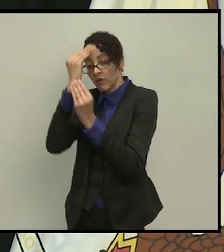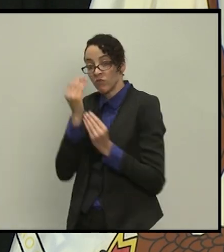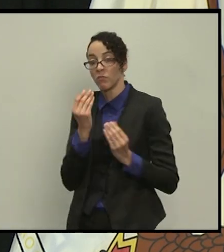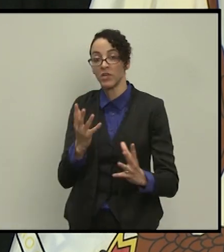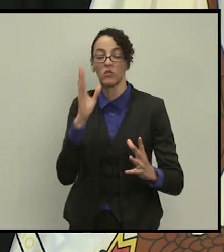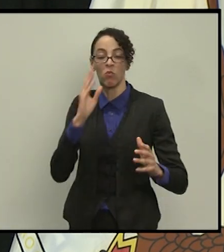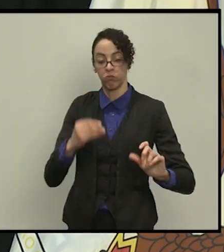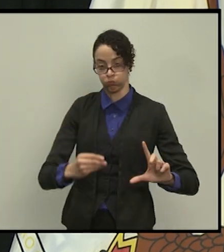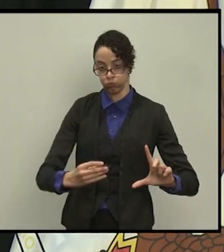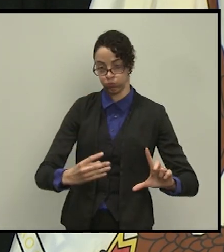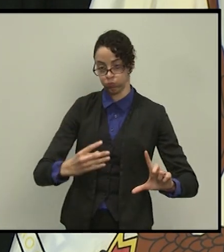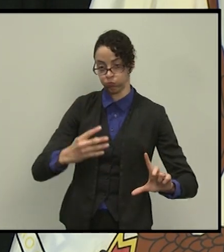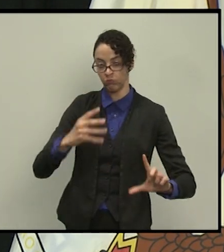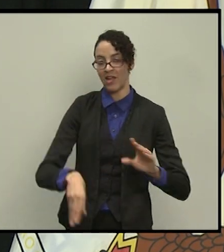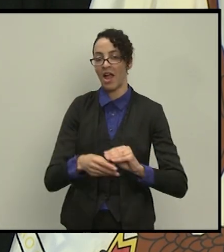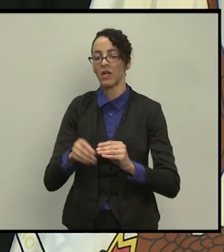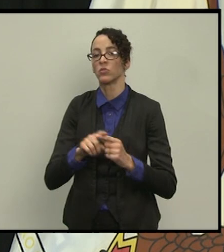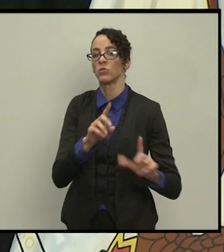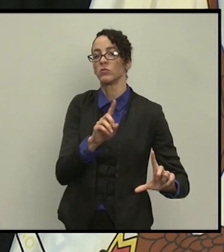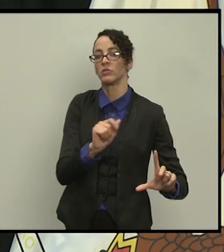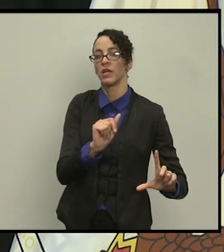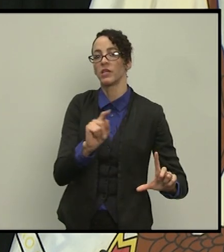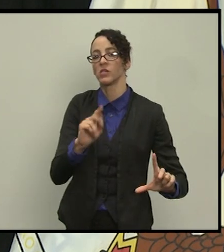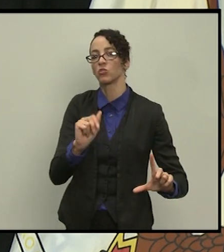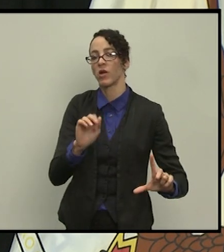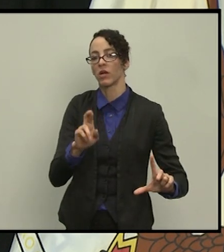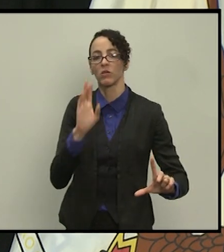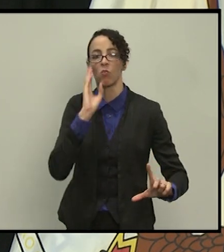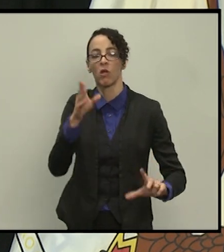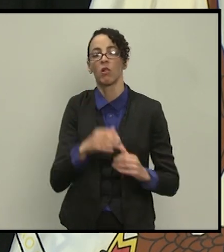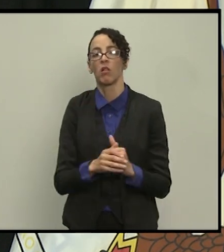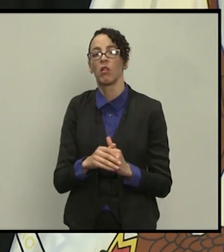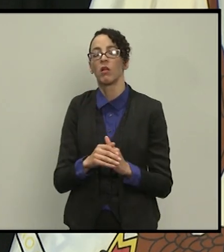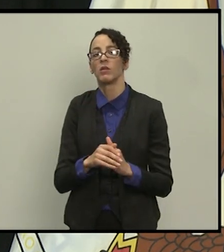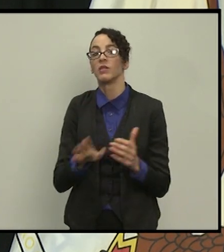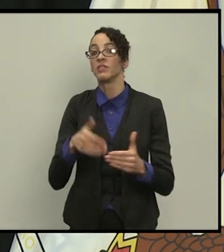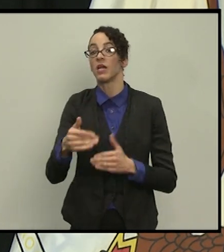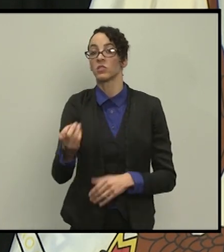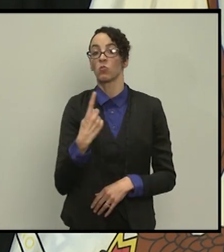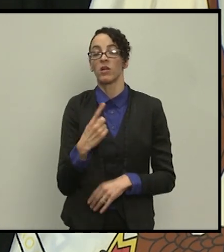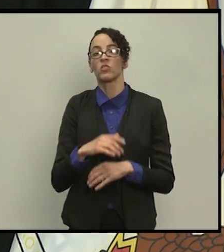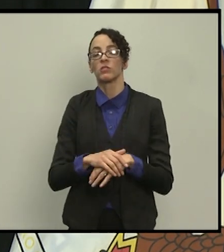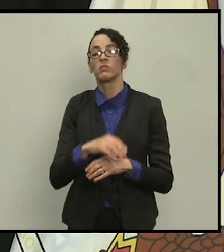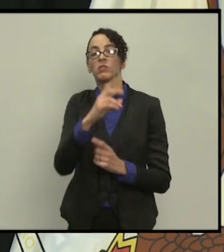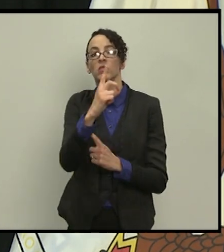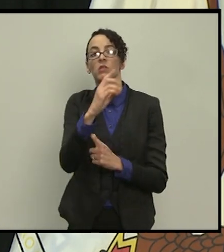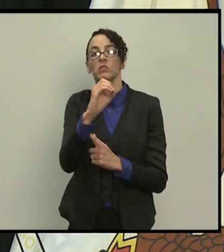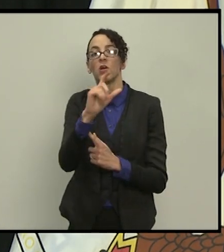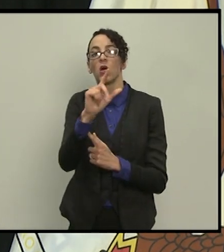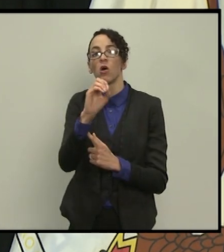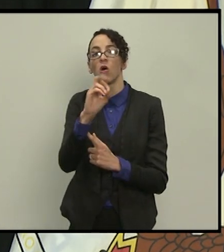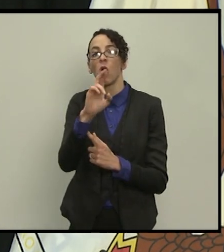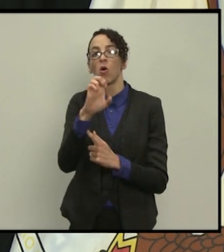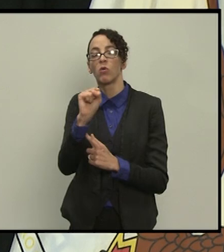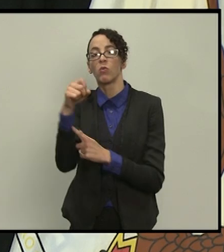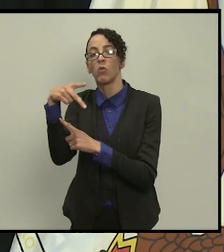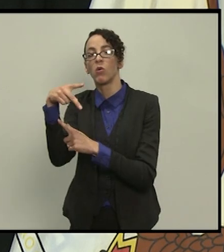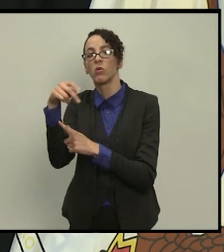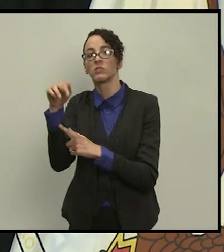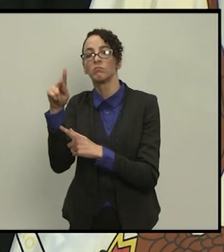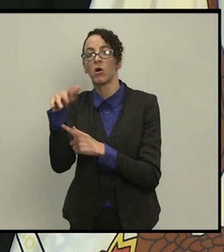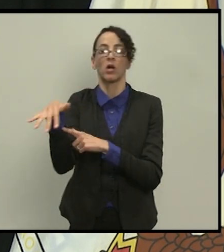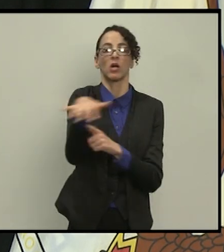The last question is from Dan Kerman with Cron 4. Dolores Park was apparently crowded this Sunday. Are you